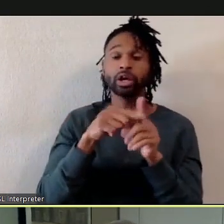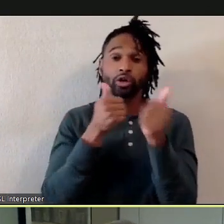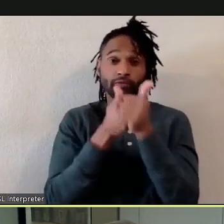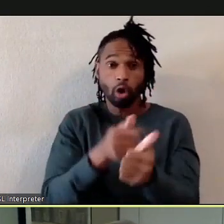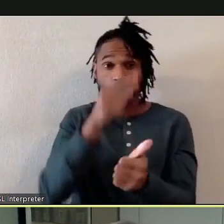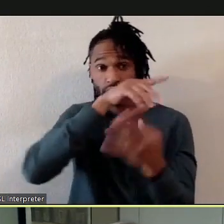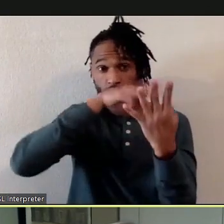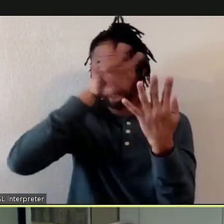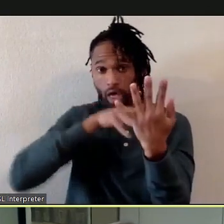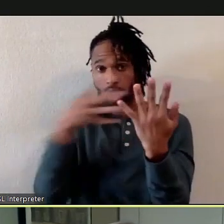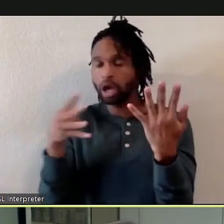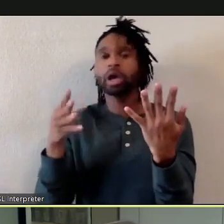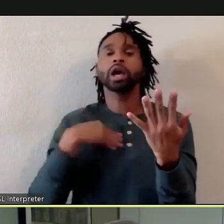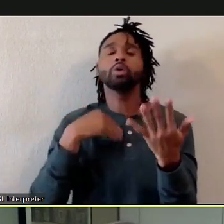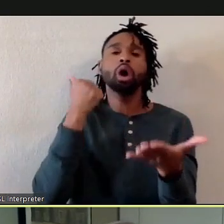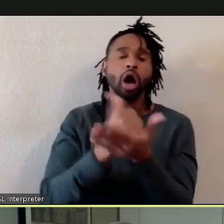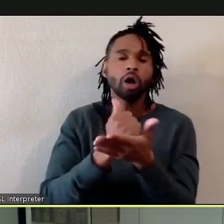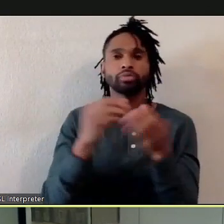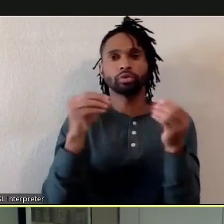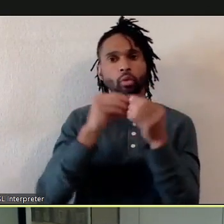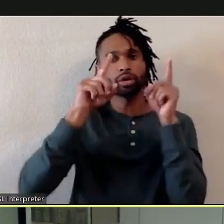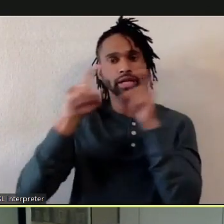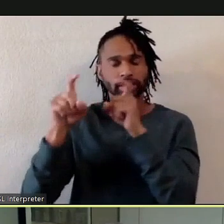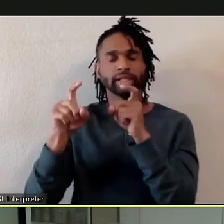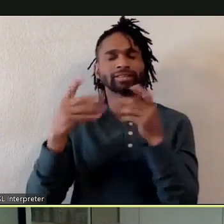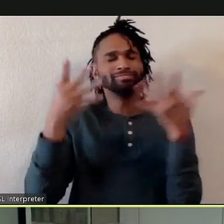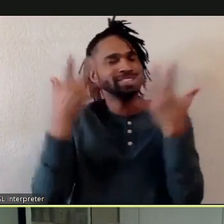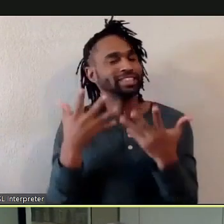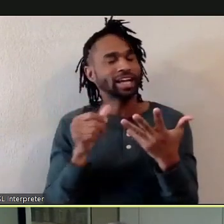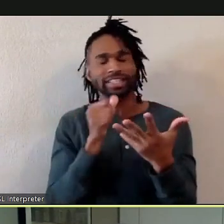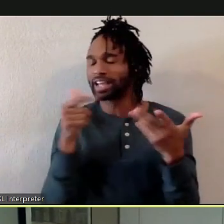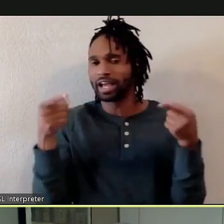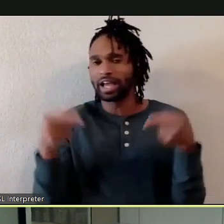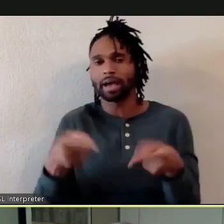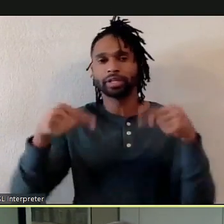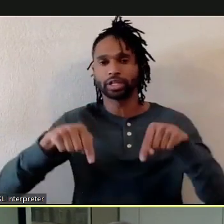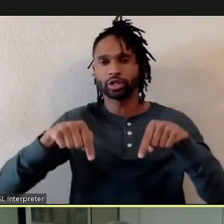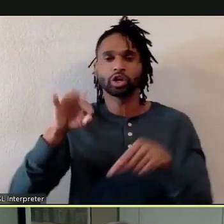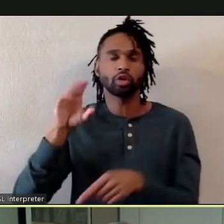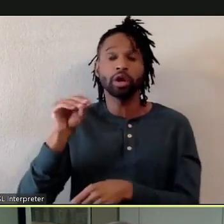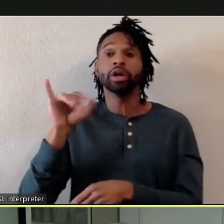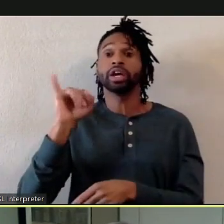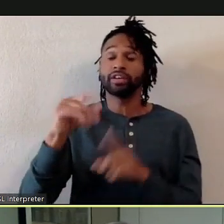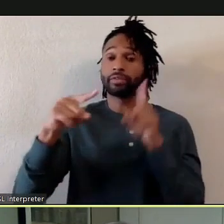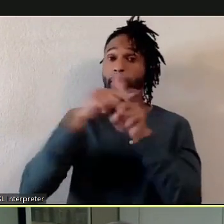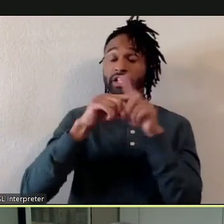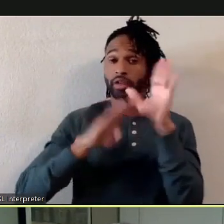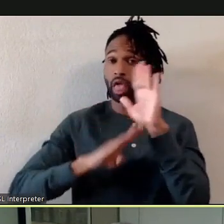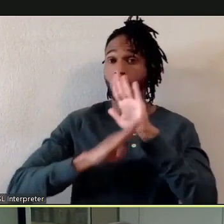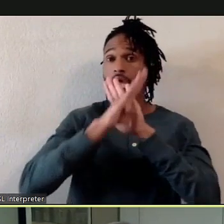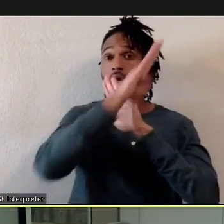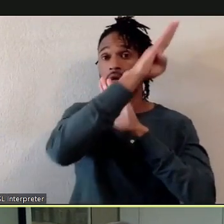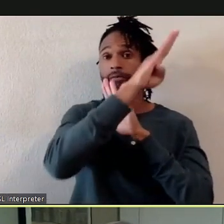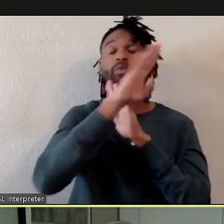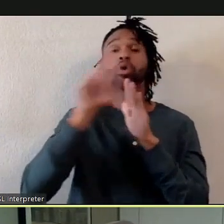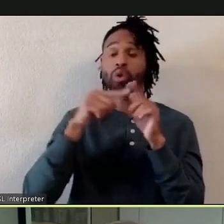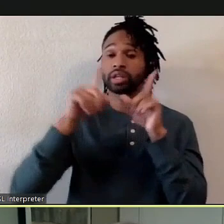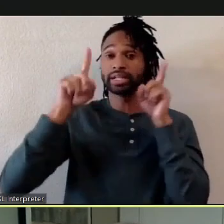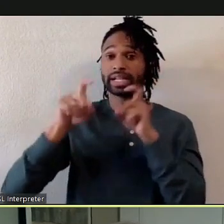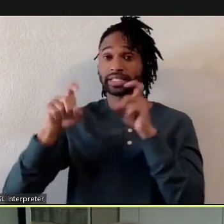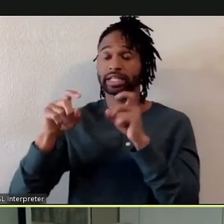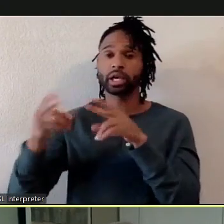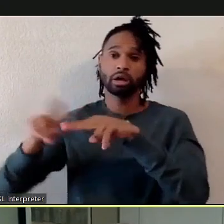going up due to more testing. Unfortunately, that is not the case here. When our positivity rate goes up, when our testing is going up, means